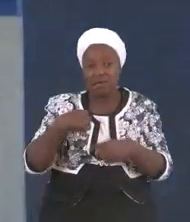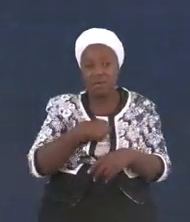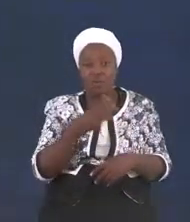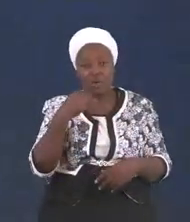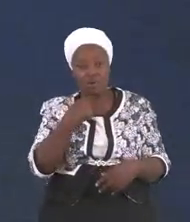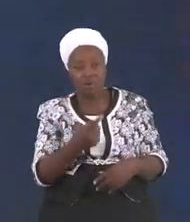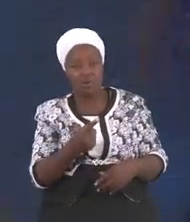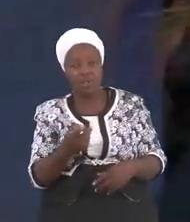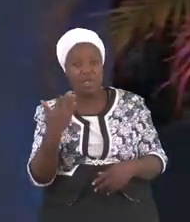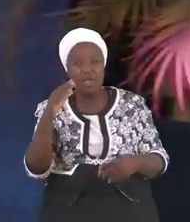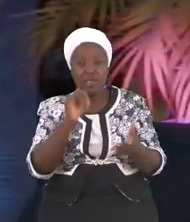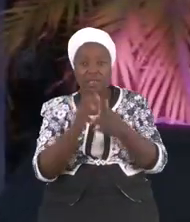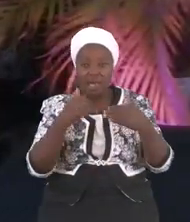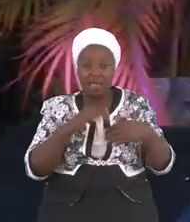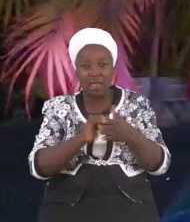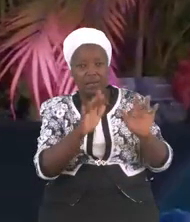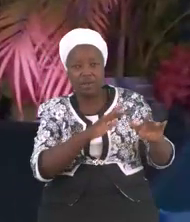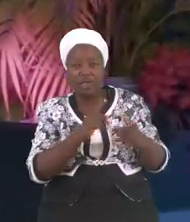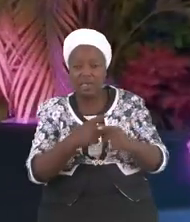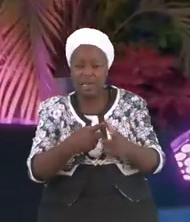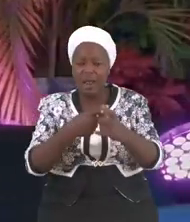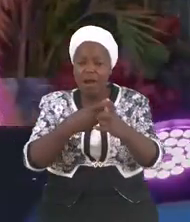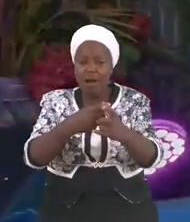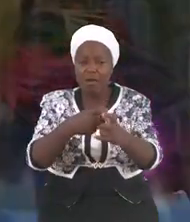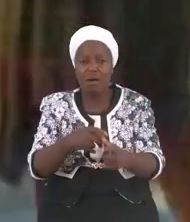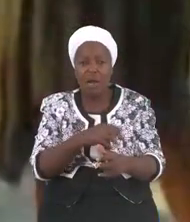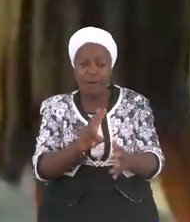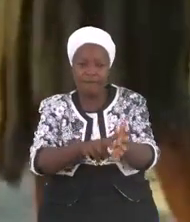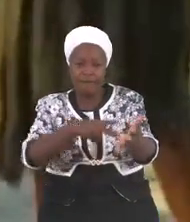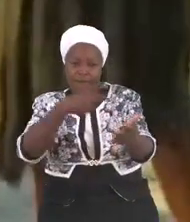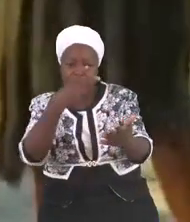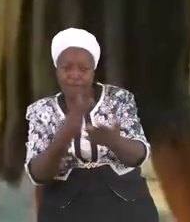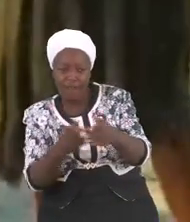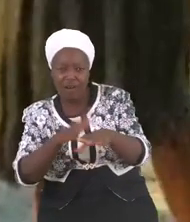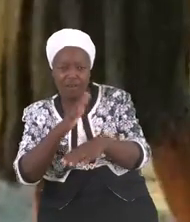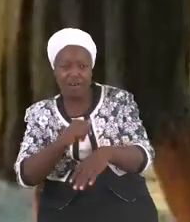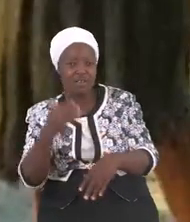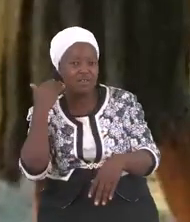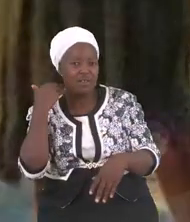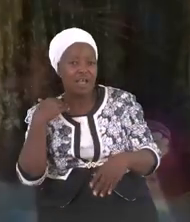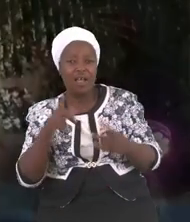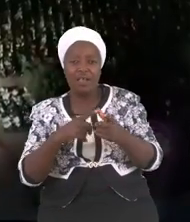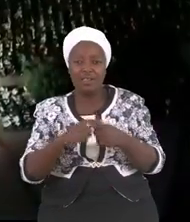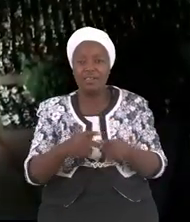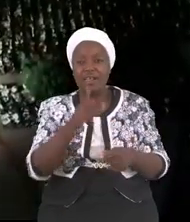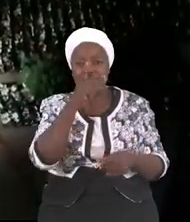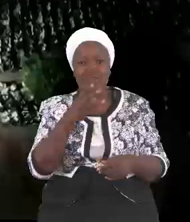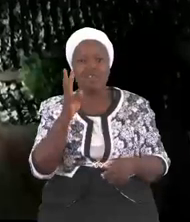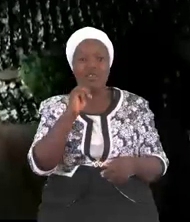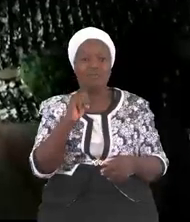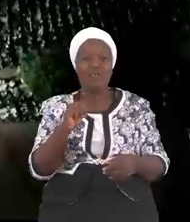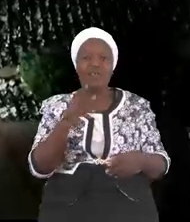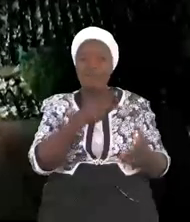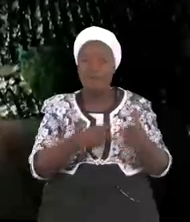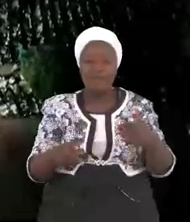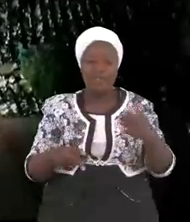he had compassion, and he ran and fell on his neck and kissed him. In verse 21, the